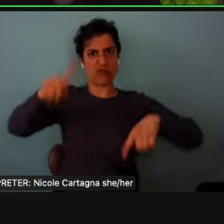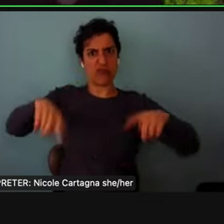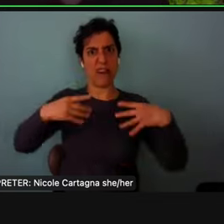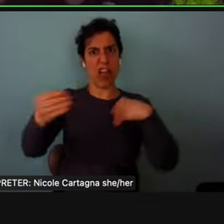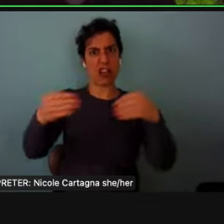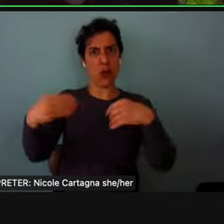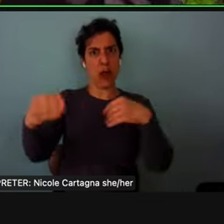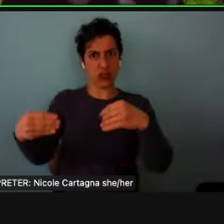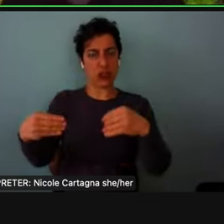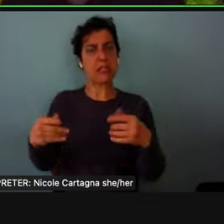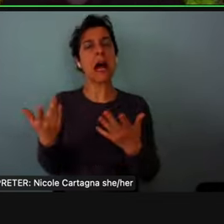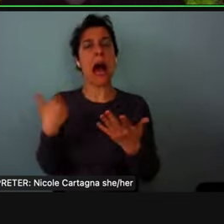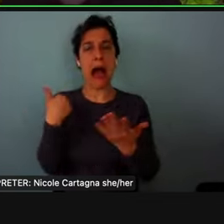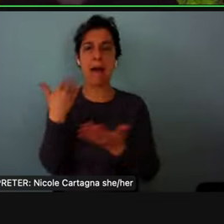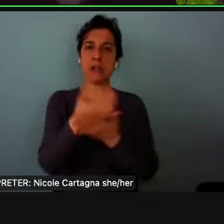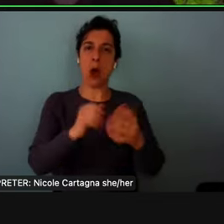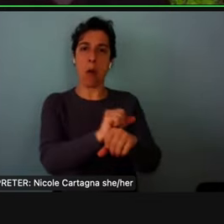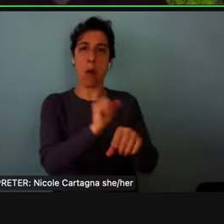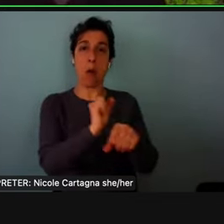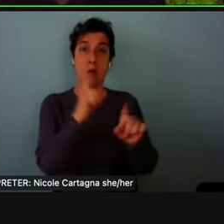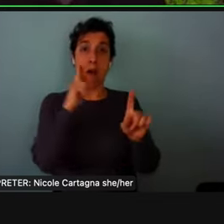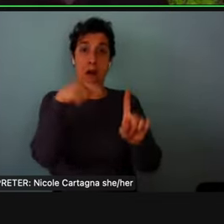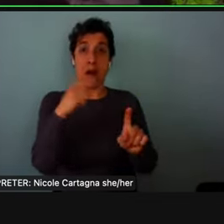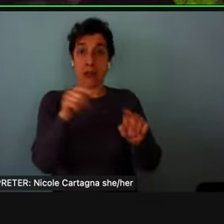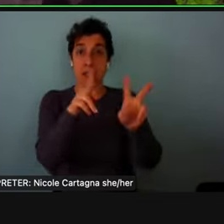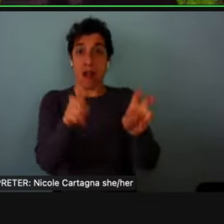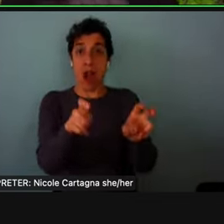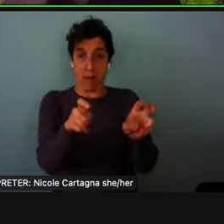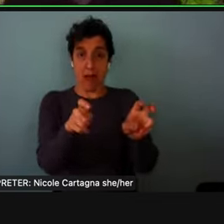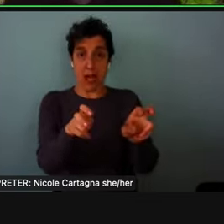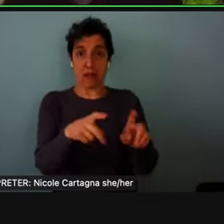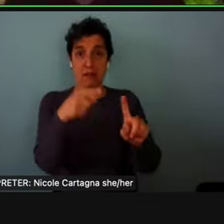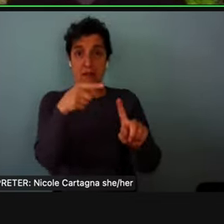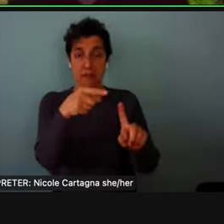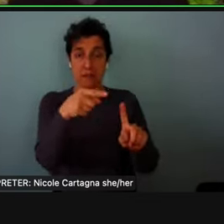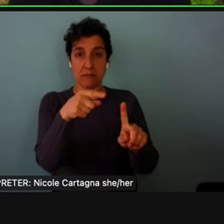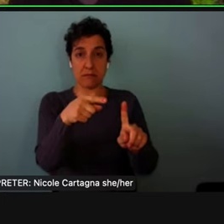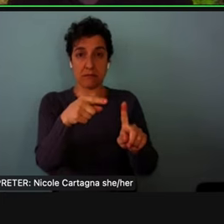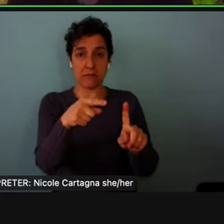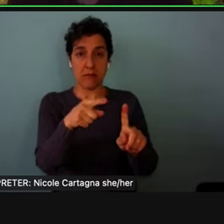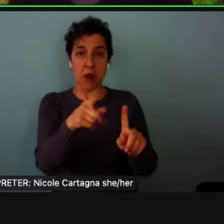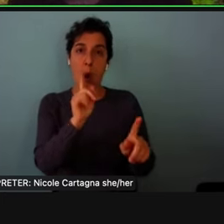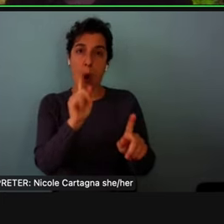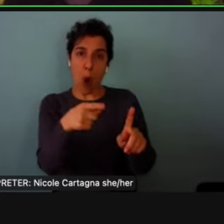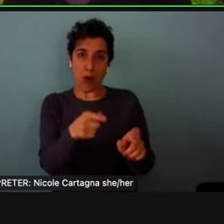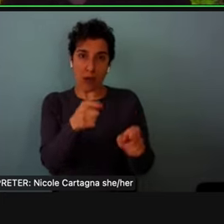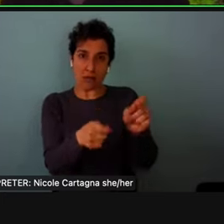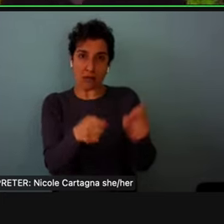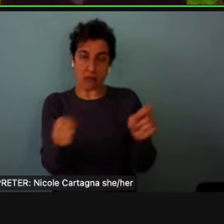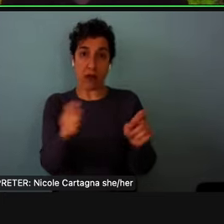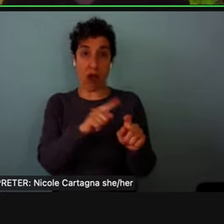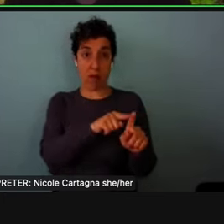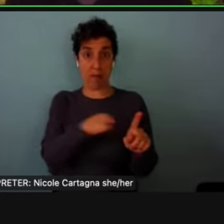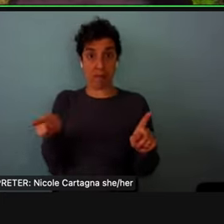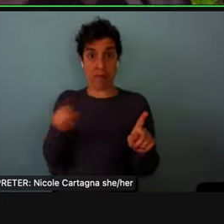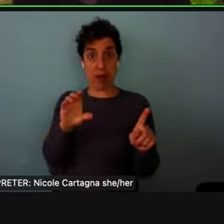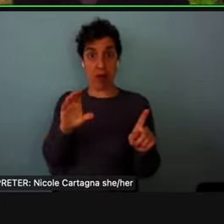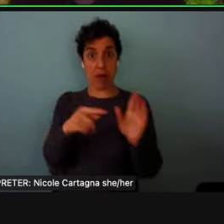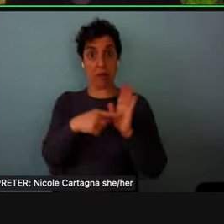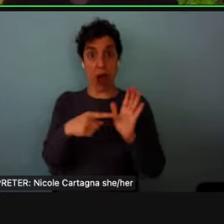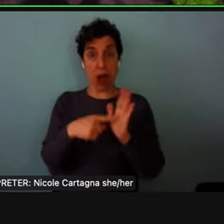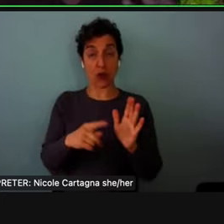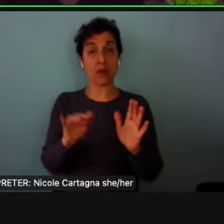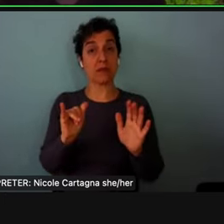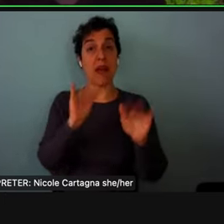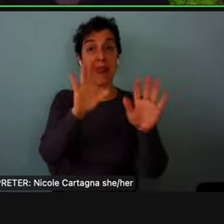some work on this topic by manually tuning the parameters of biophysical models, such as the excellent